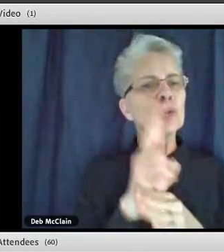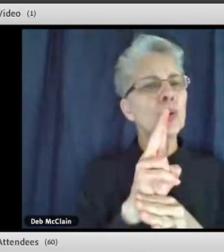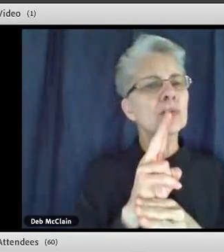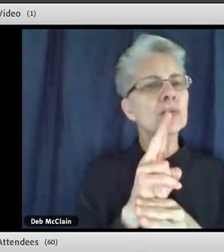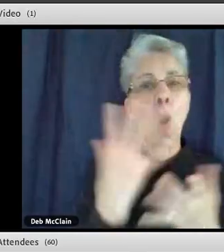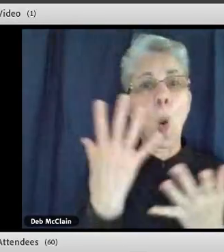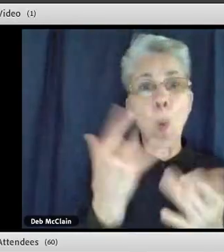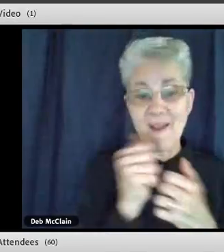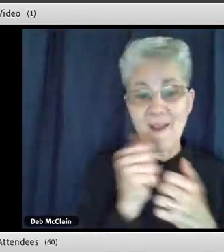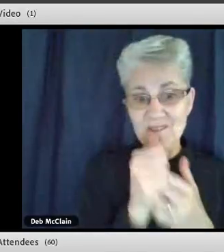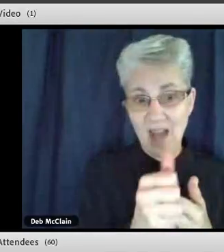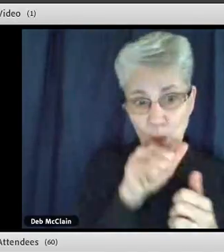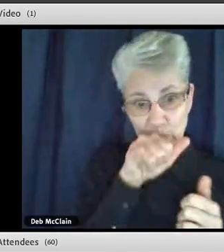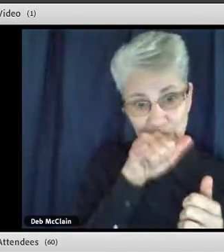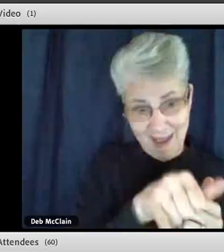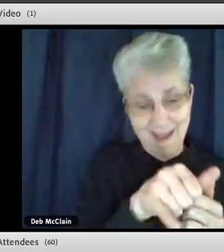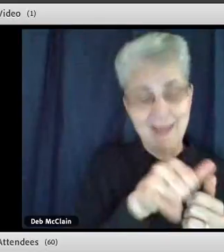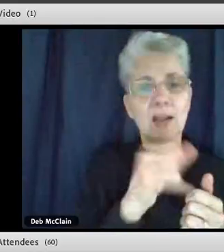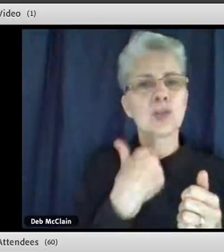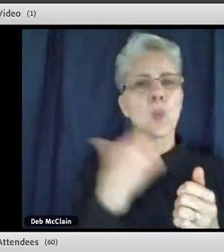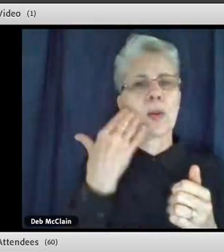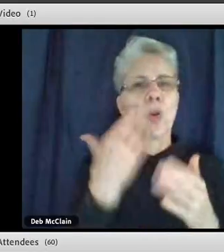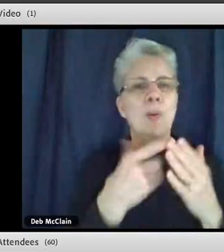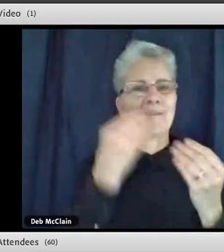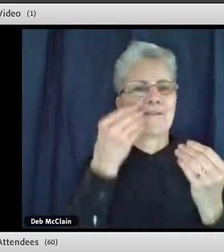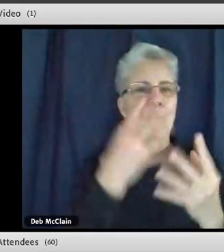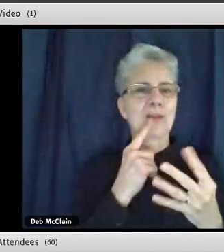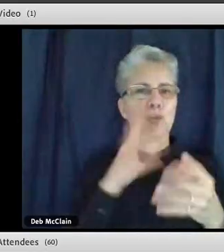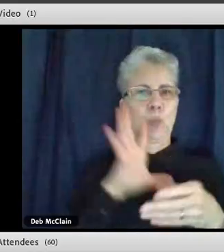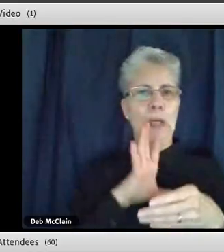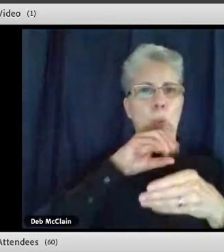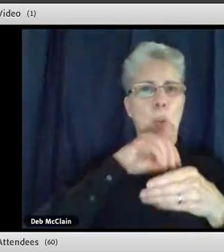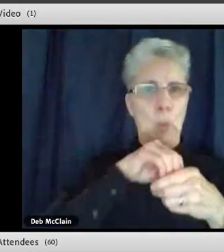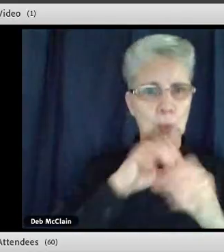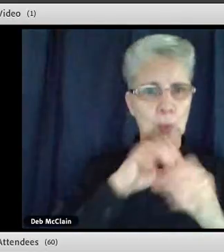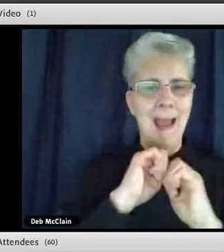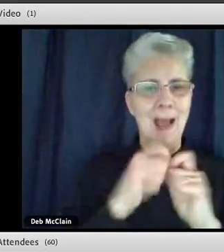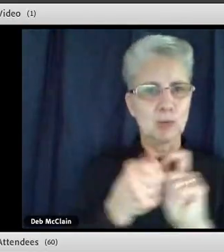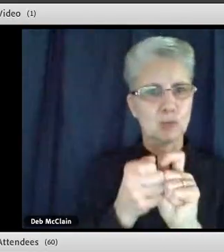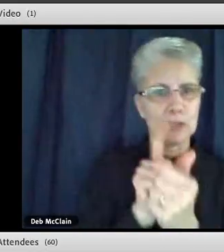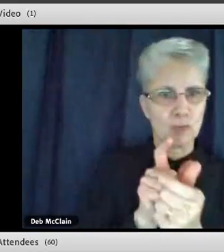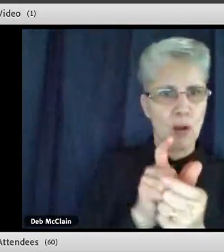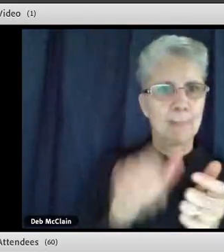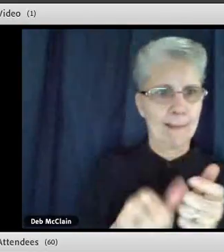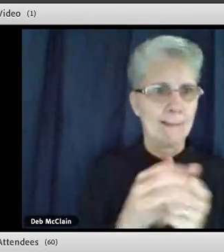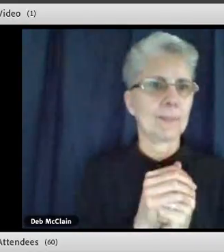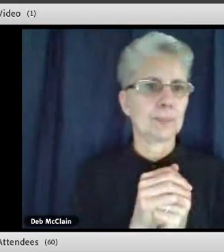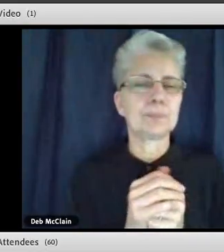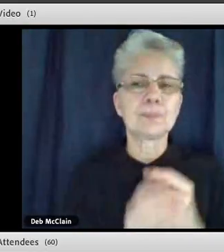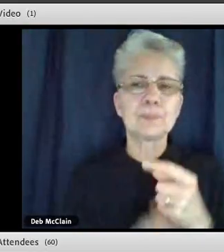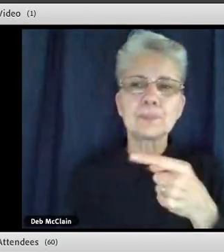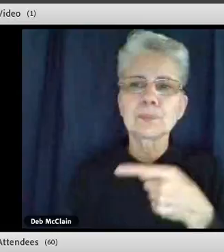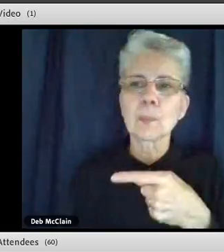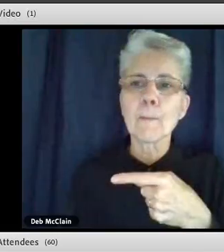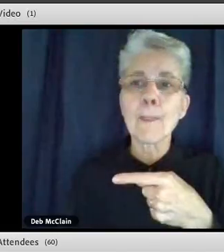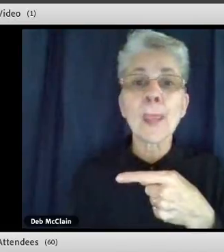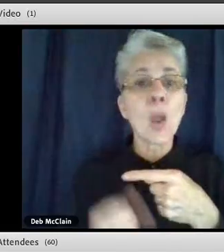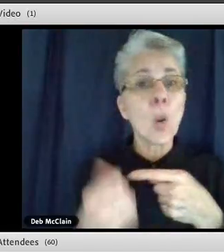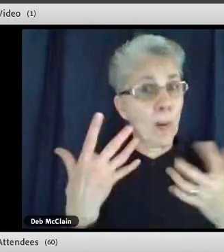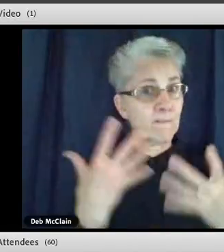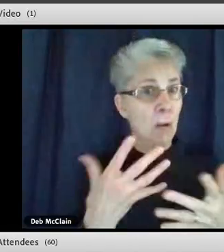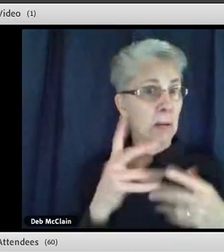be used, so that we know what information to include and how to transcribe it in many cases. So we've already kind